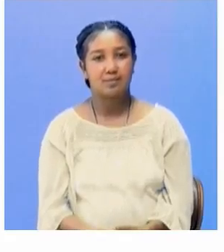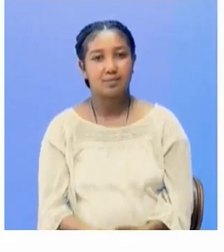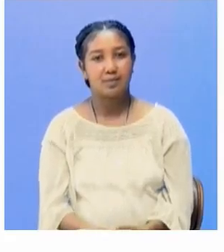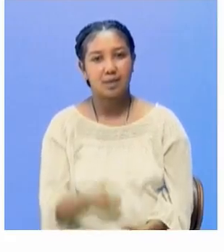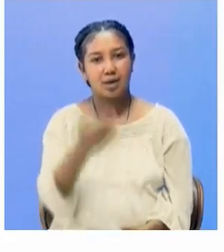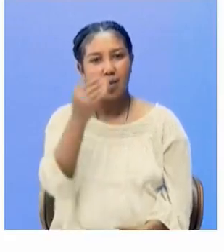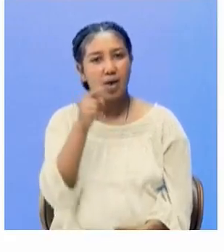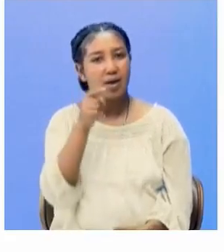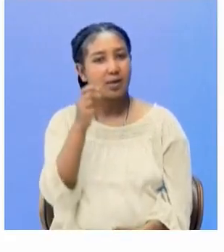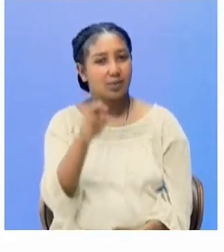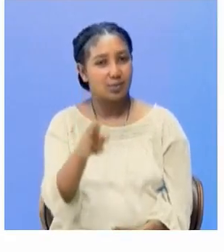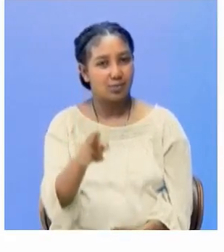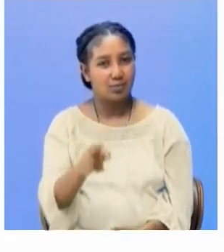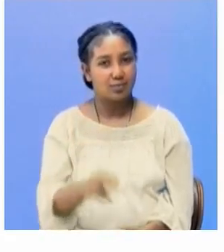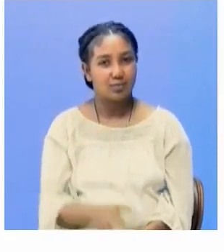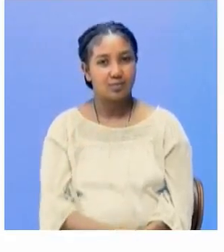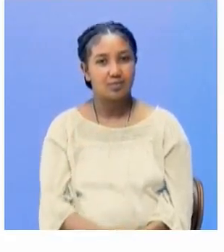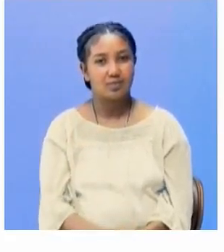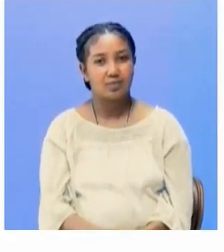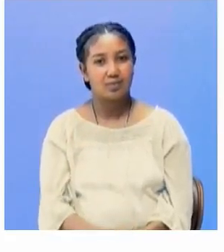are you